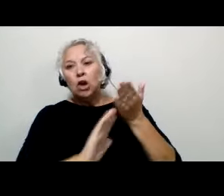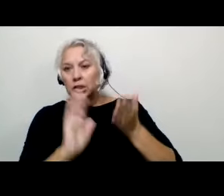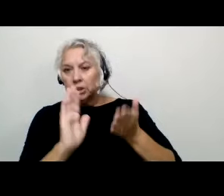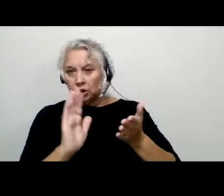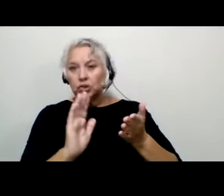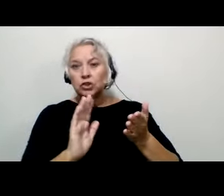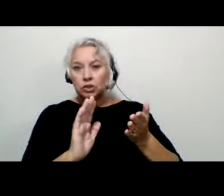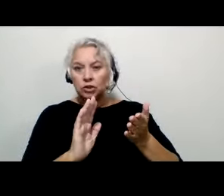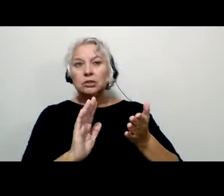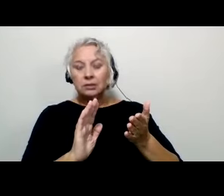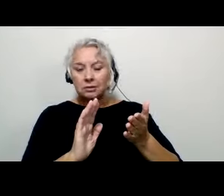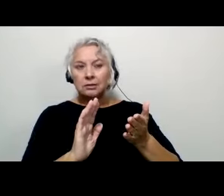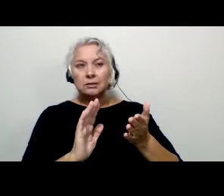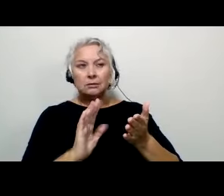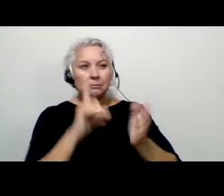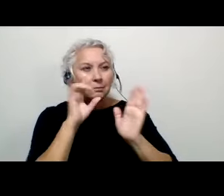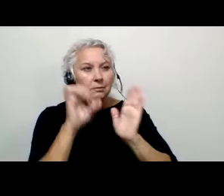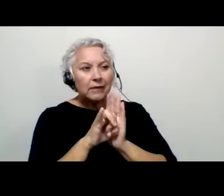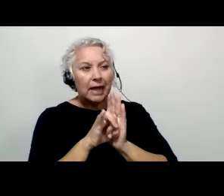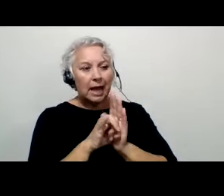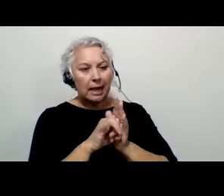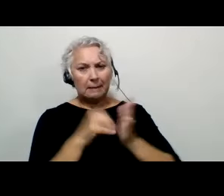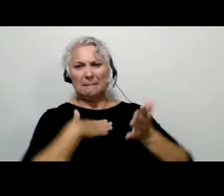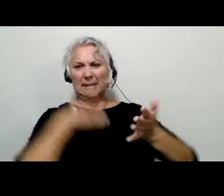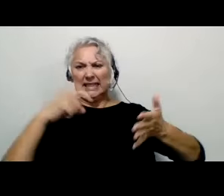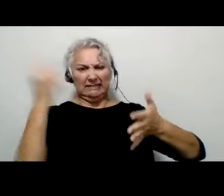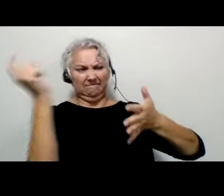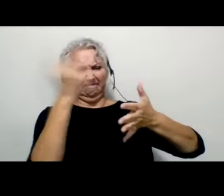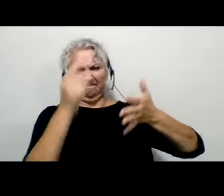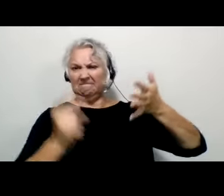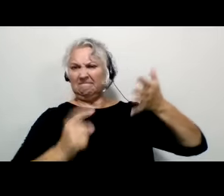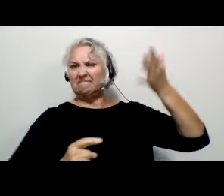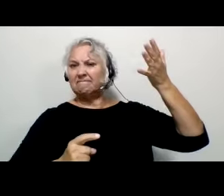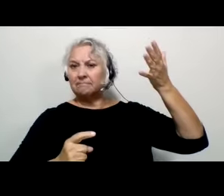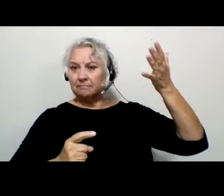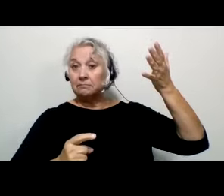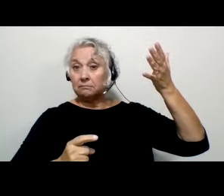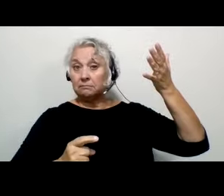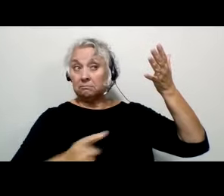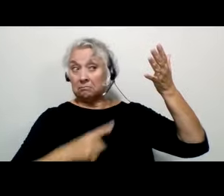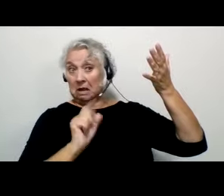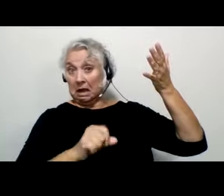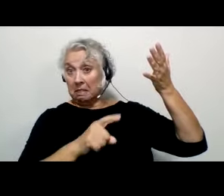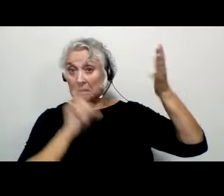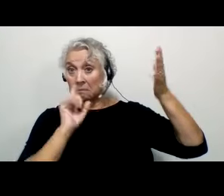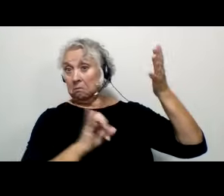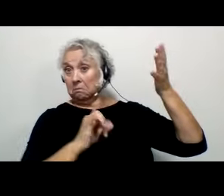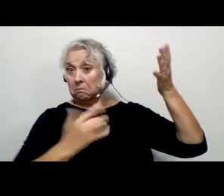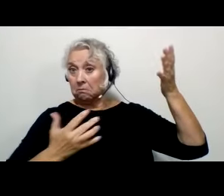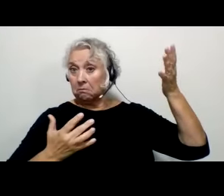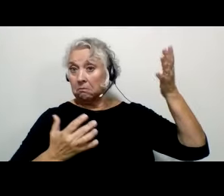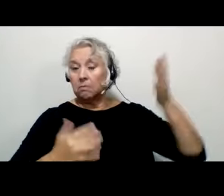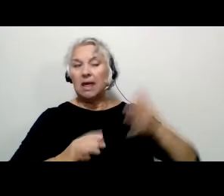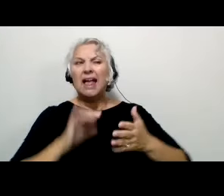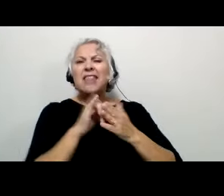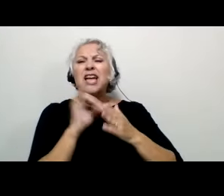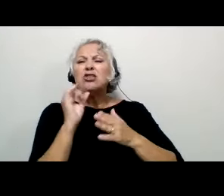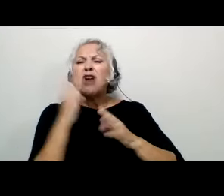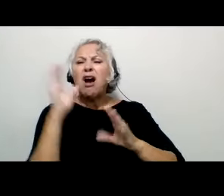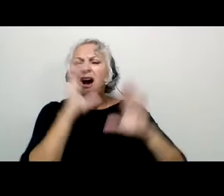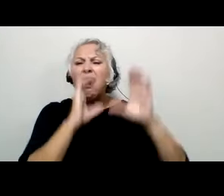and being able to identify, here are my needs. And so also in that job